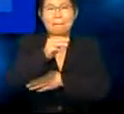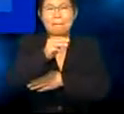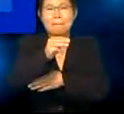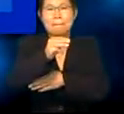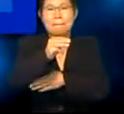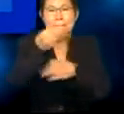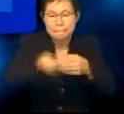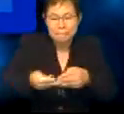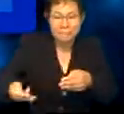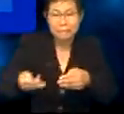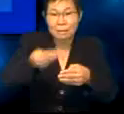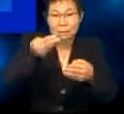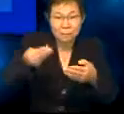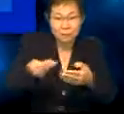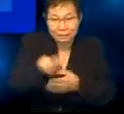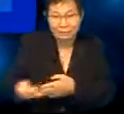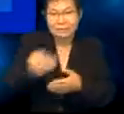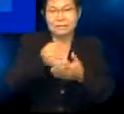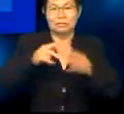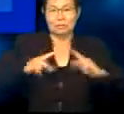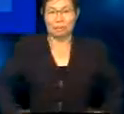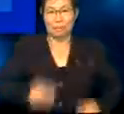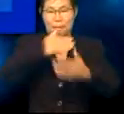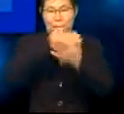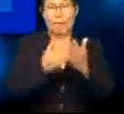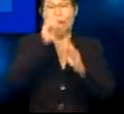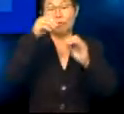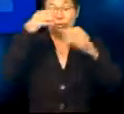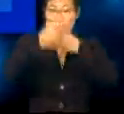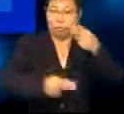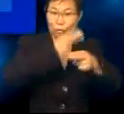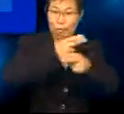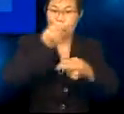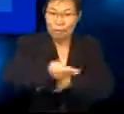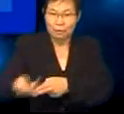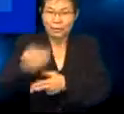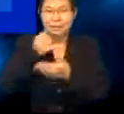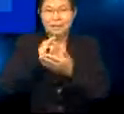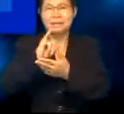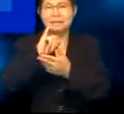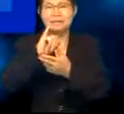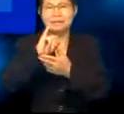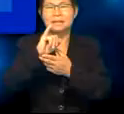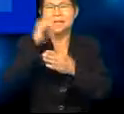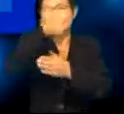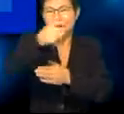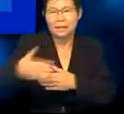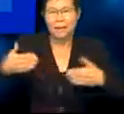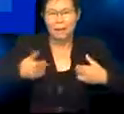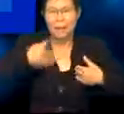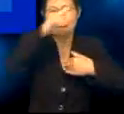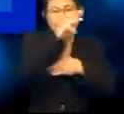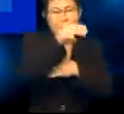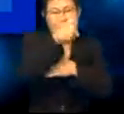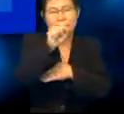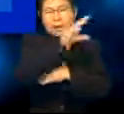Matter is the physical part of the universe. Matter is anything that has